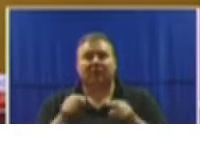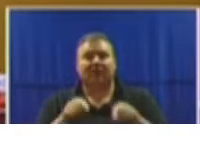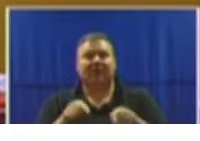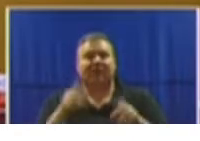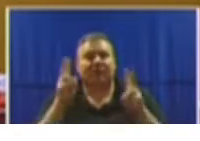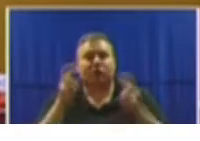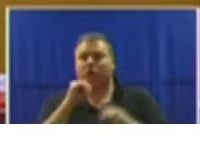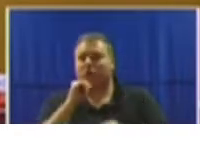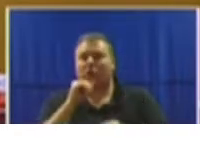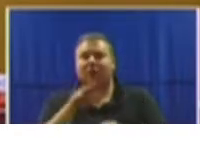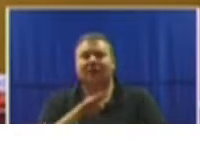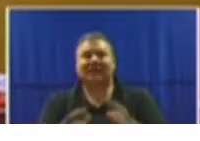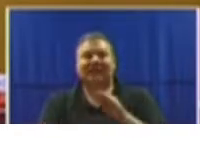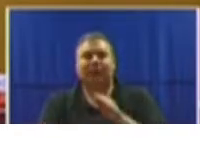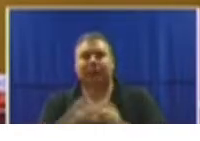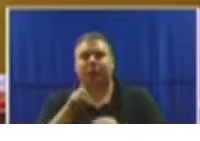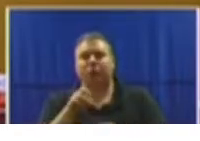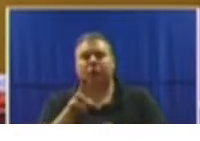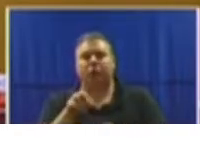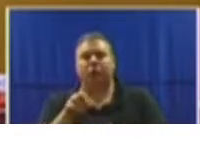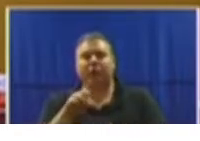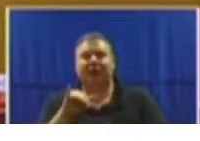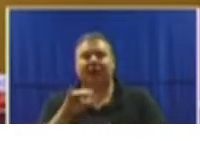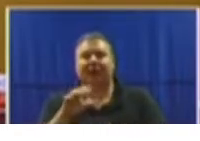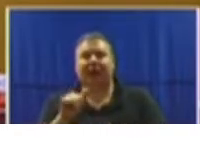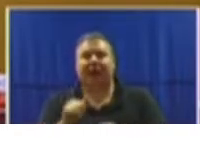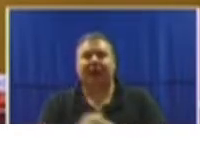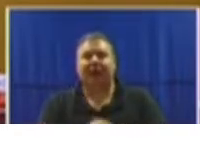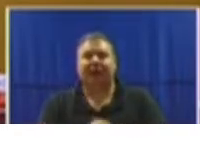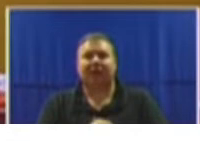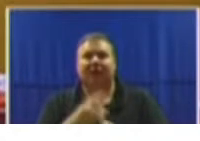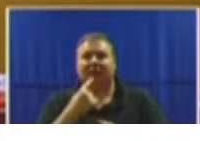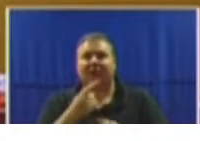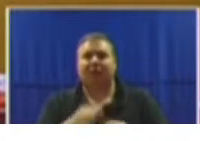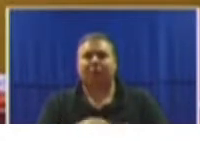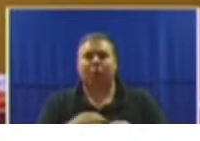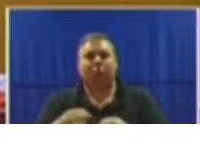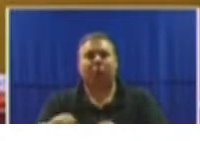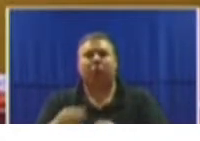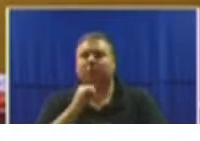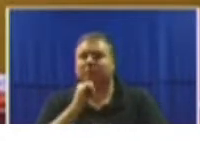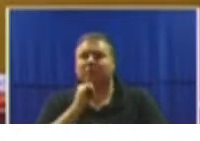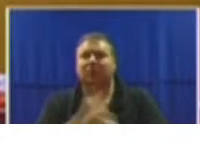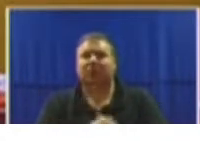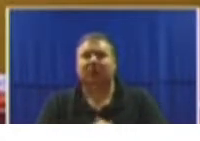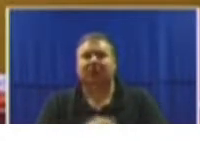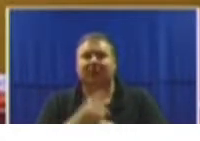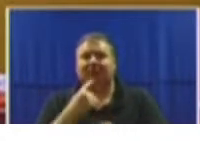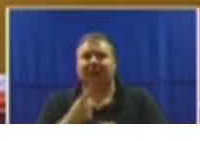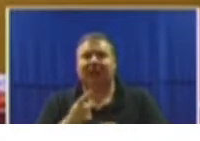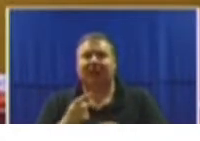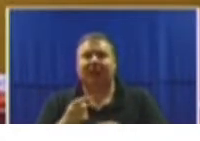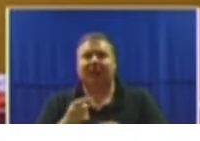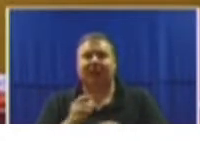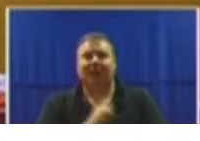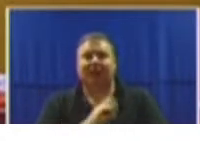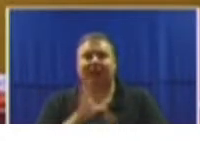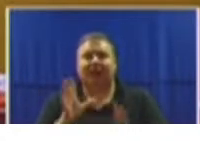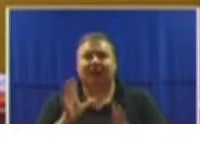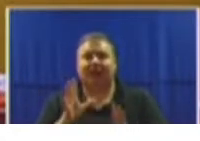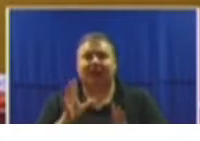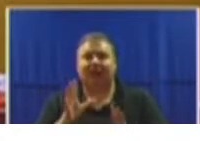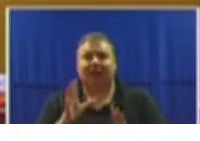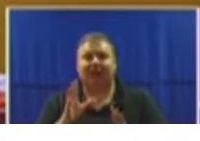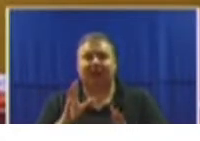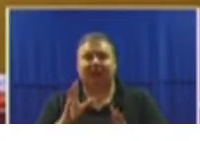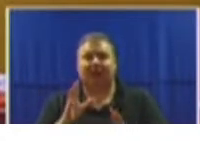The court actually did not say they are postponing the matter. They said clearly because you went to the court 2 days before